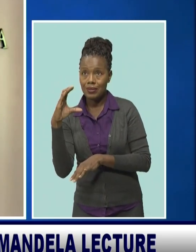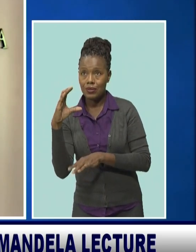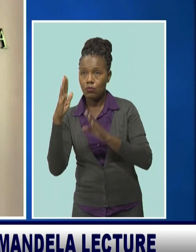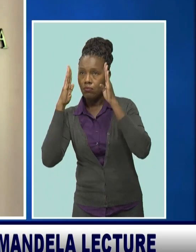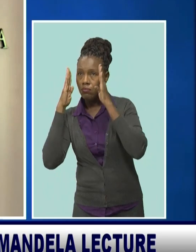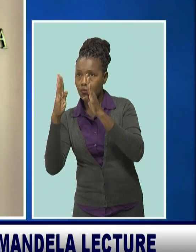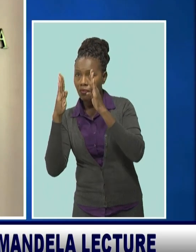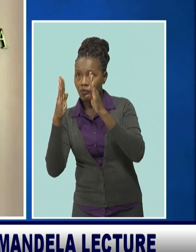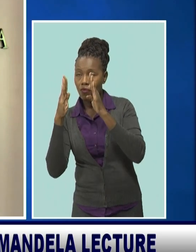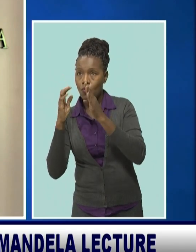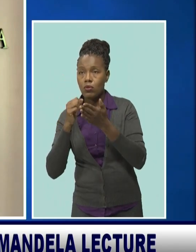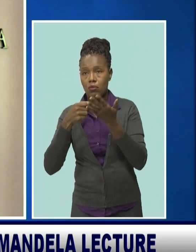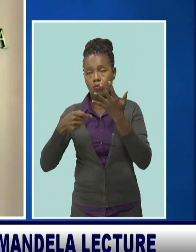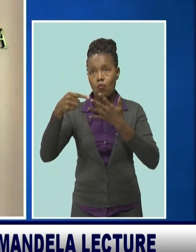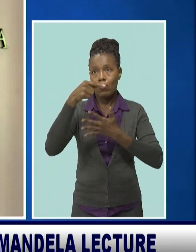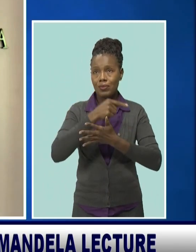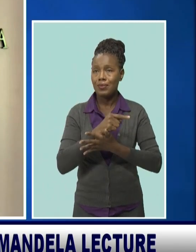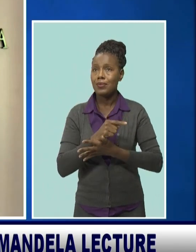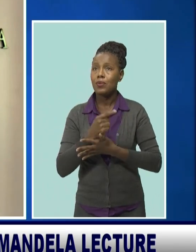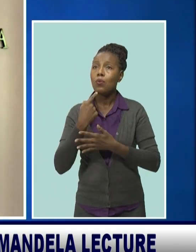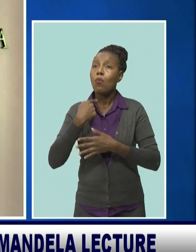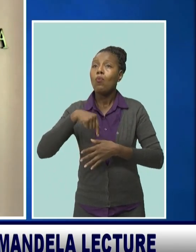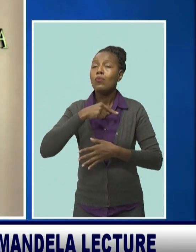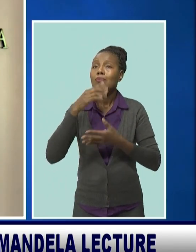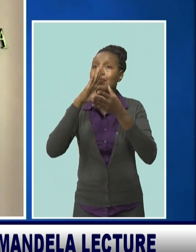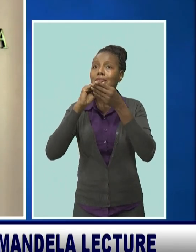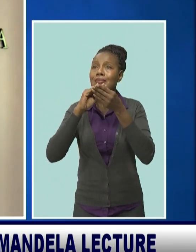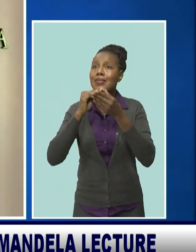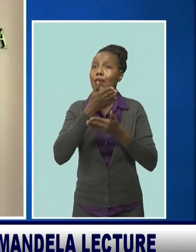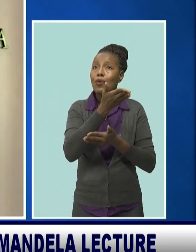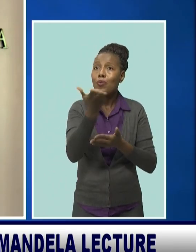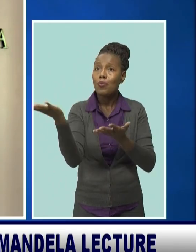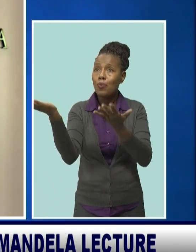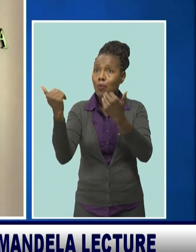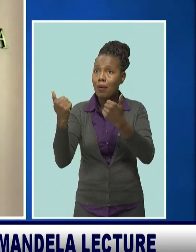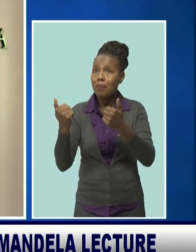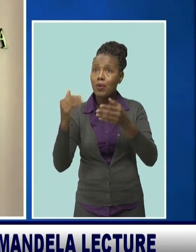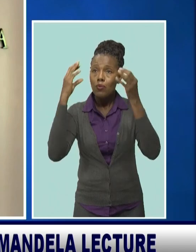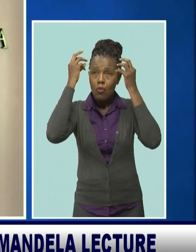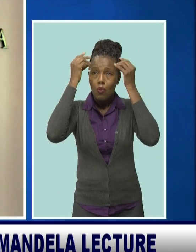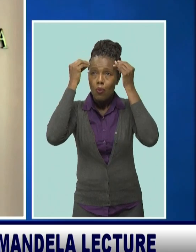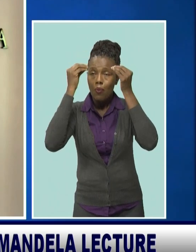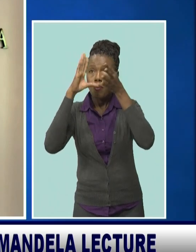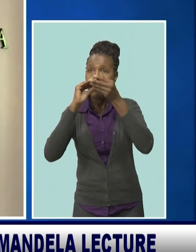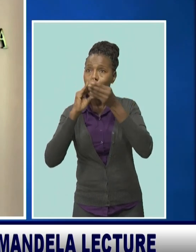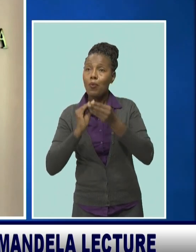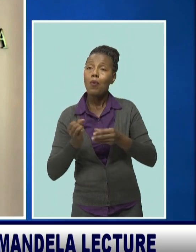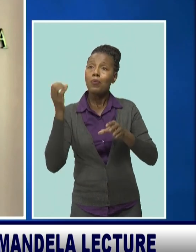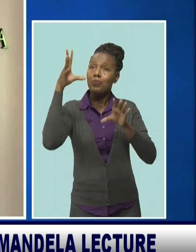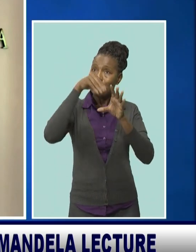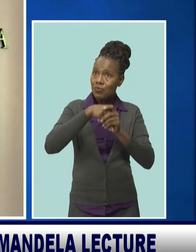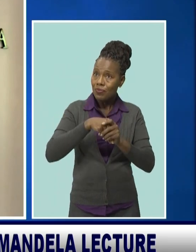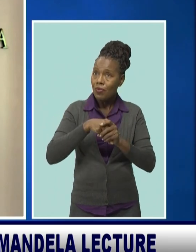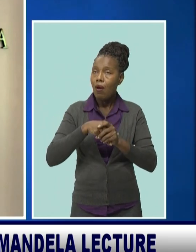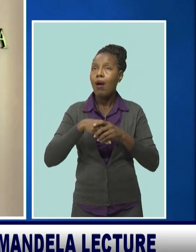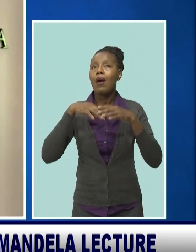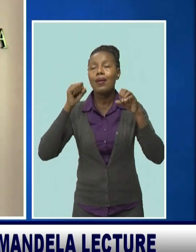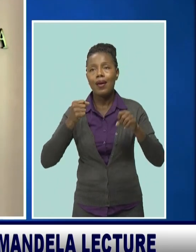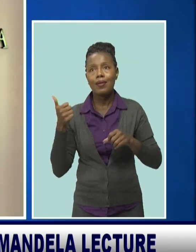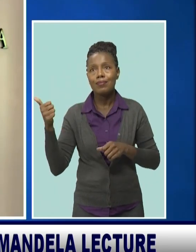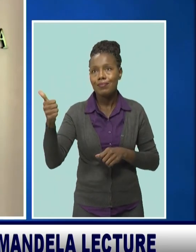these, and we are saying to you, with your contribution, each one of us will then ensure that we play our part